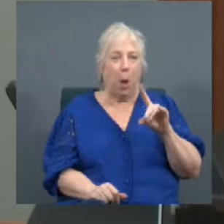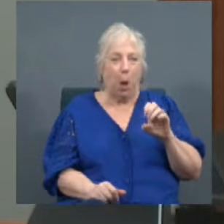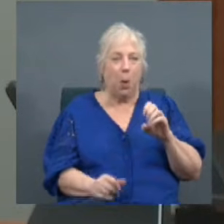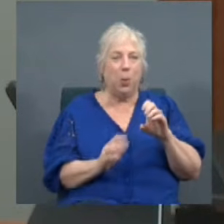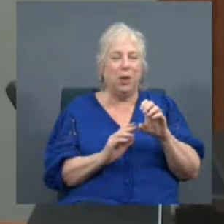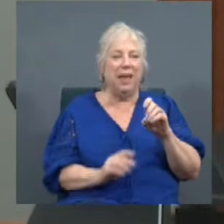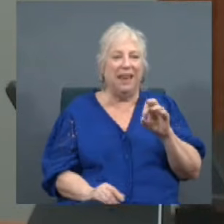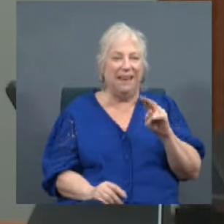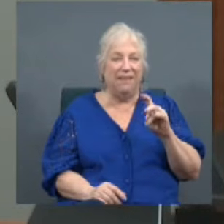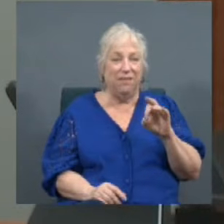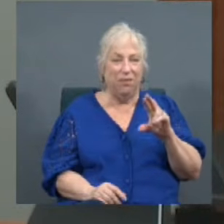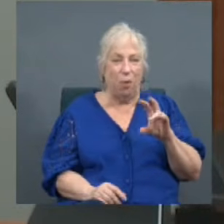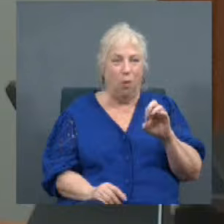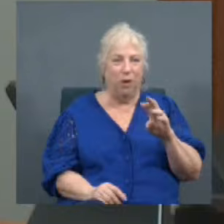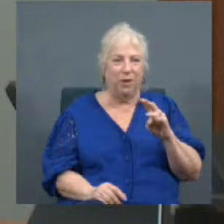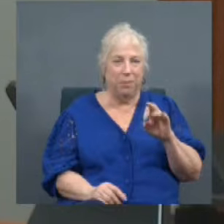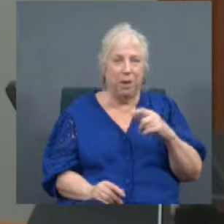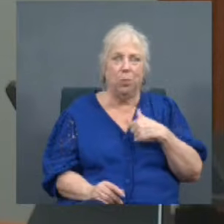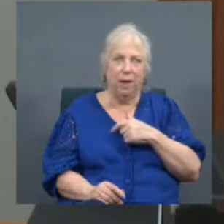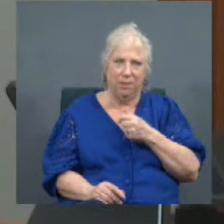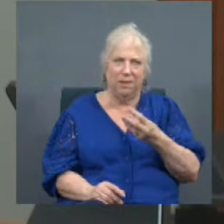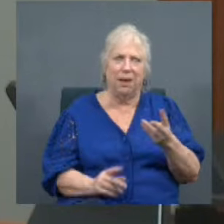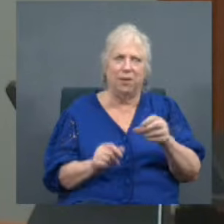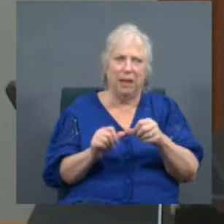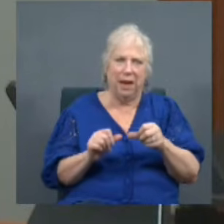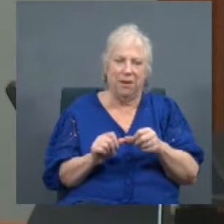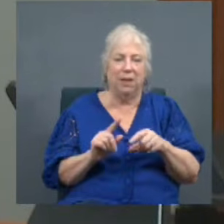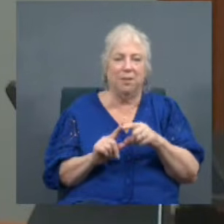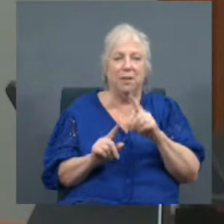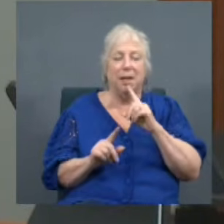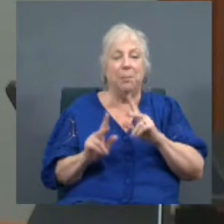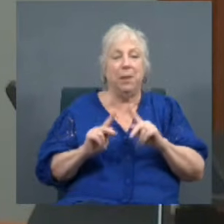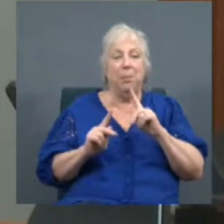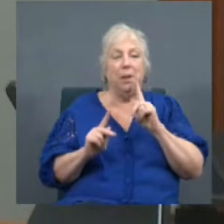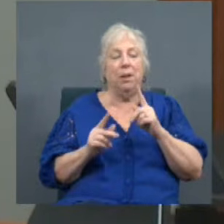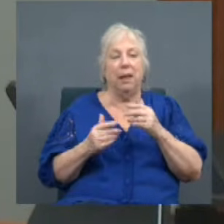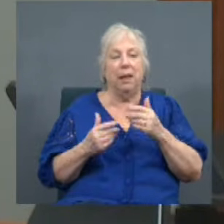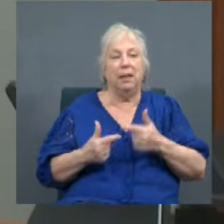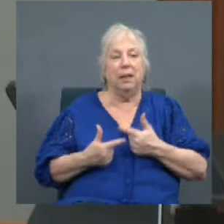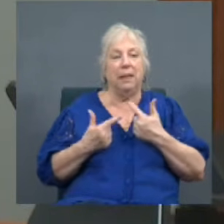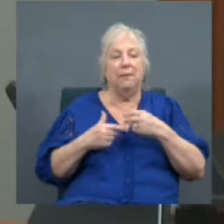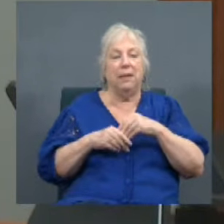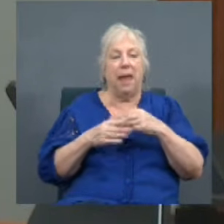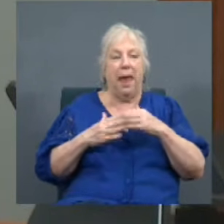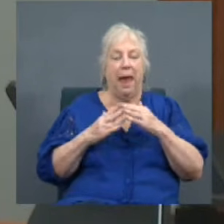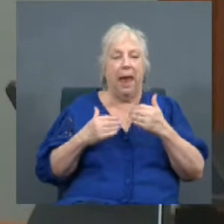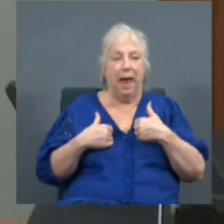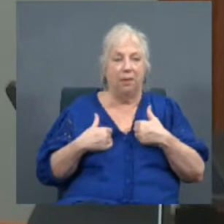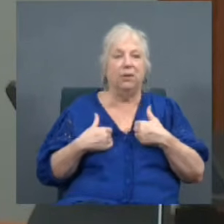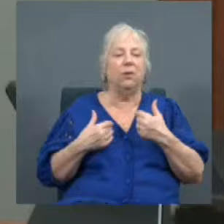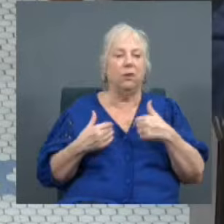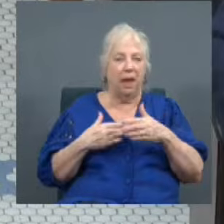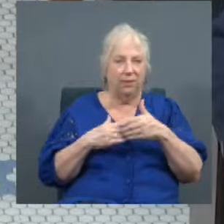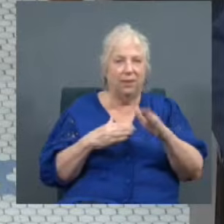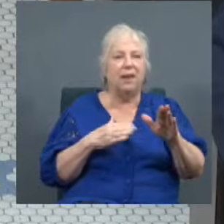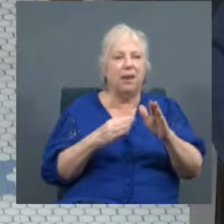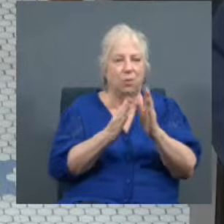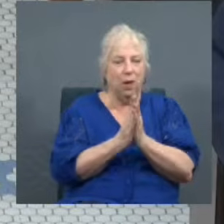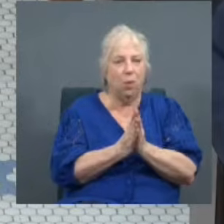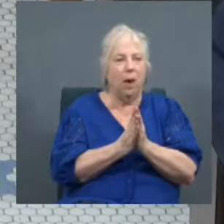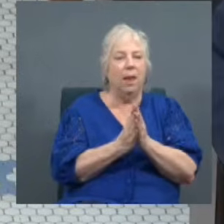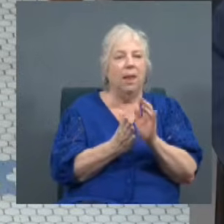and then we get Exactly. requests from residents too as well of areas that people don't see. That's not